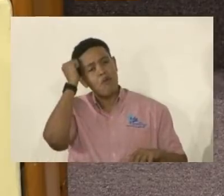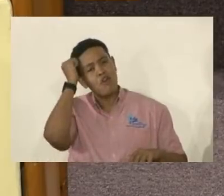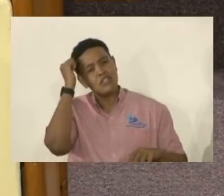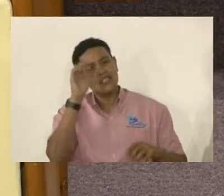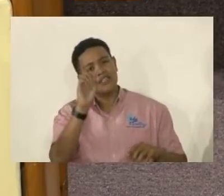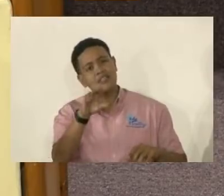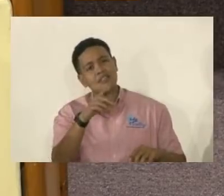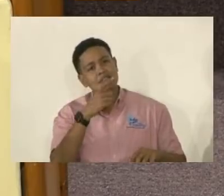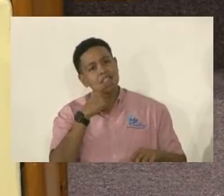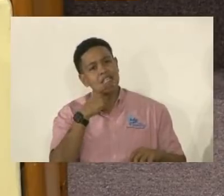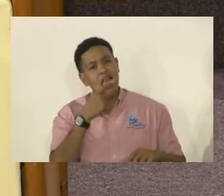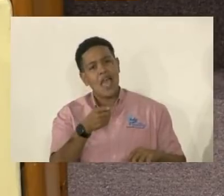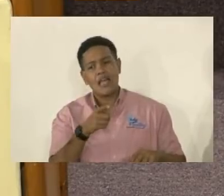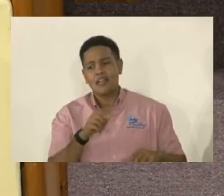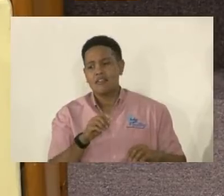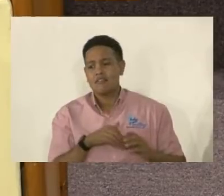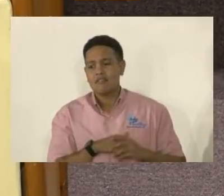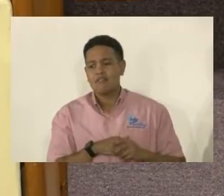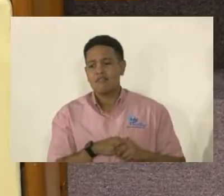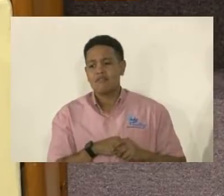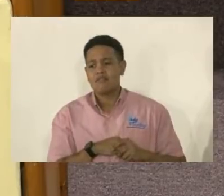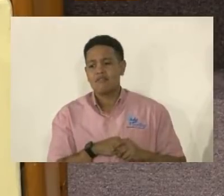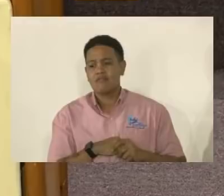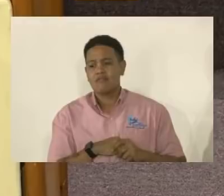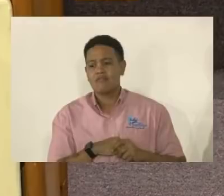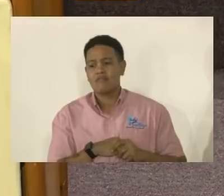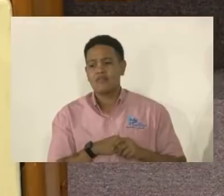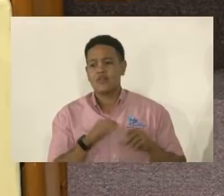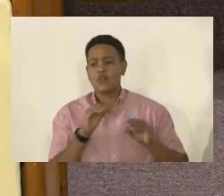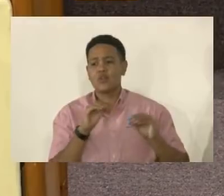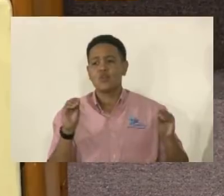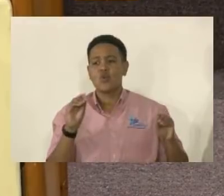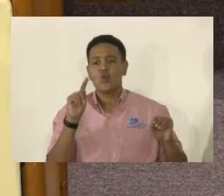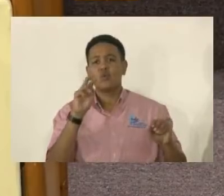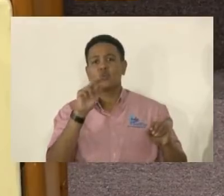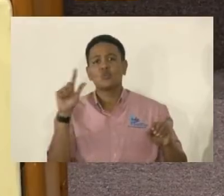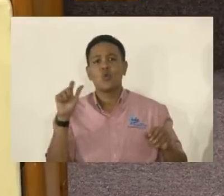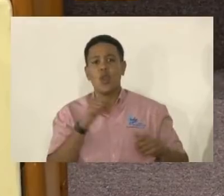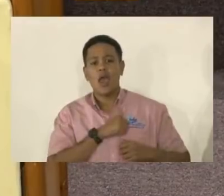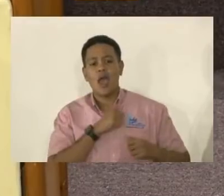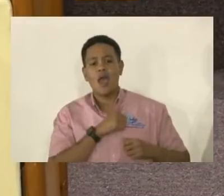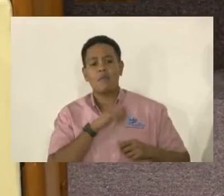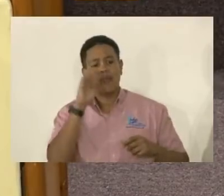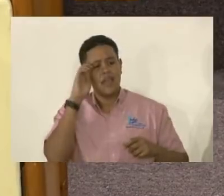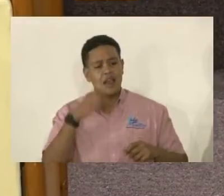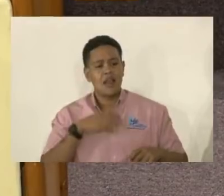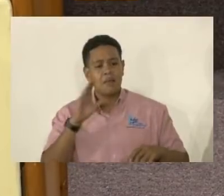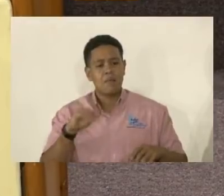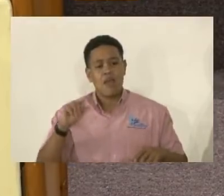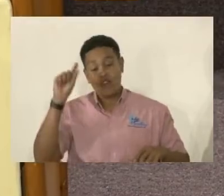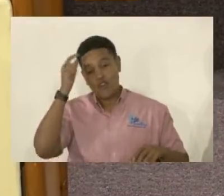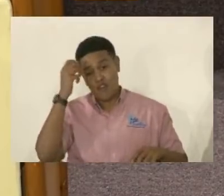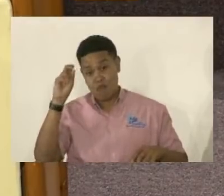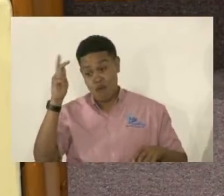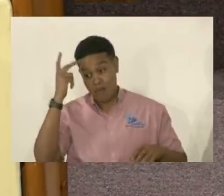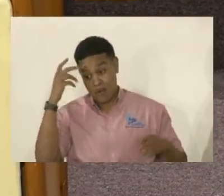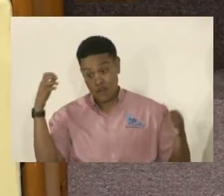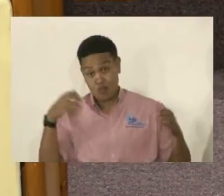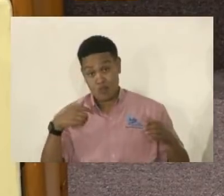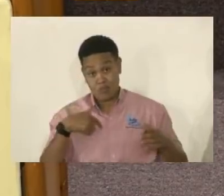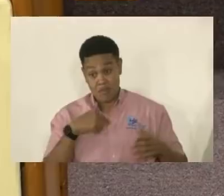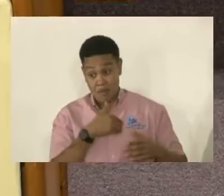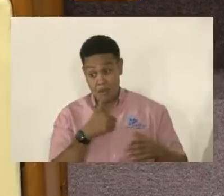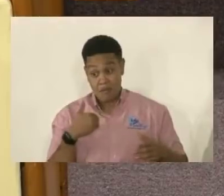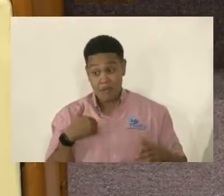Senator Bunting, there is no troll army employed by the government or the political party to which I'm a member.